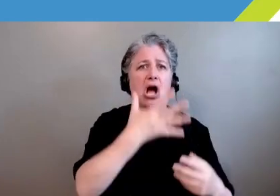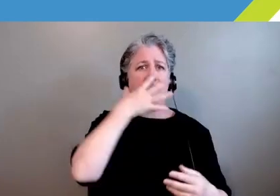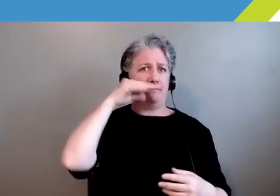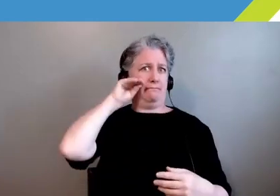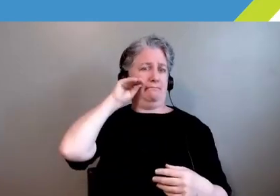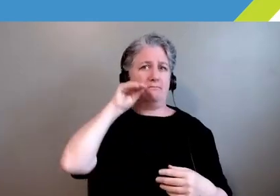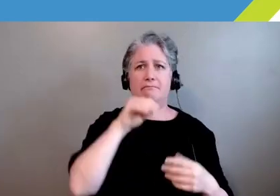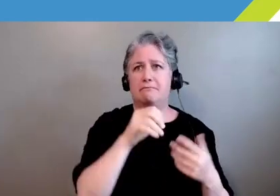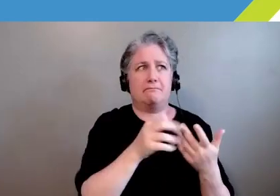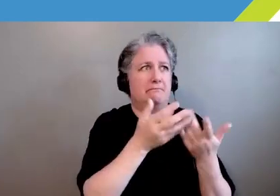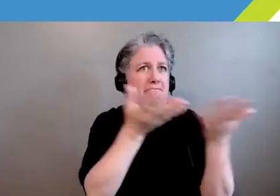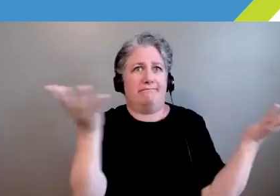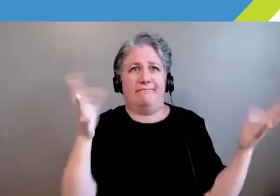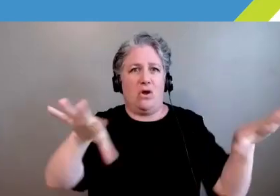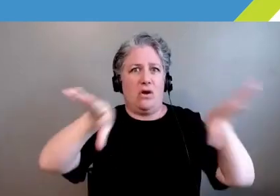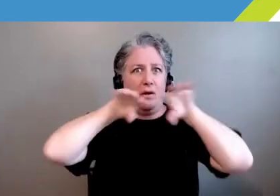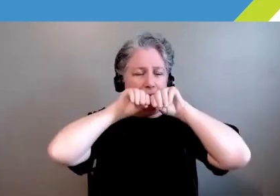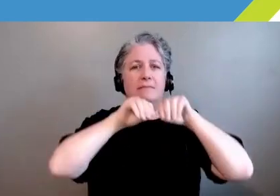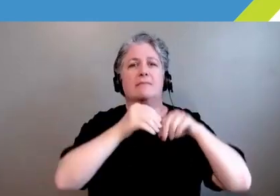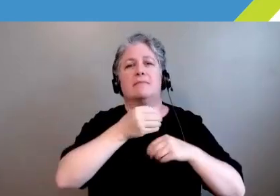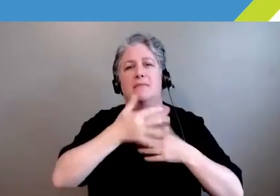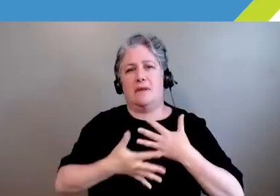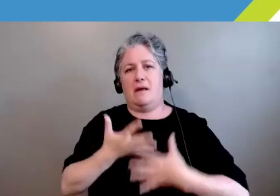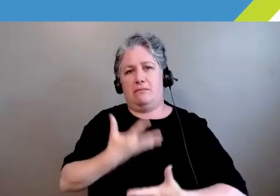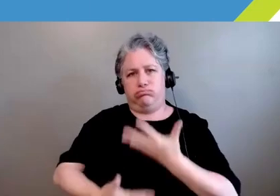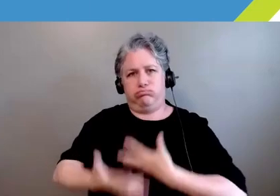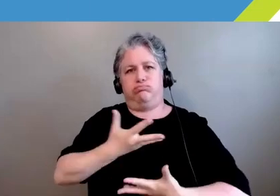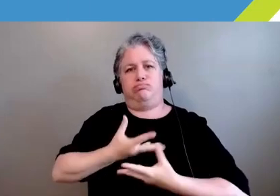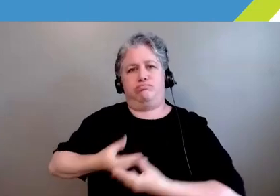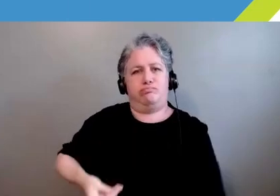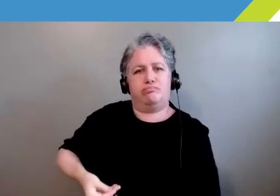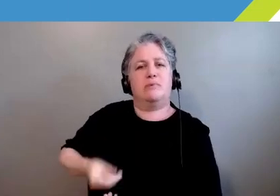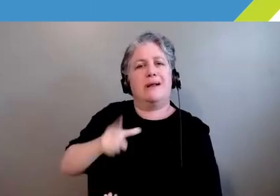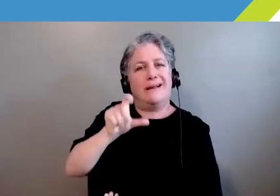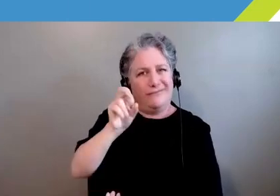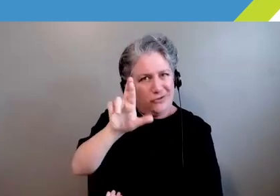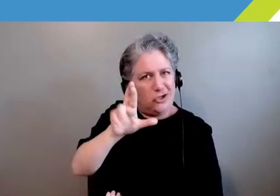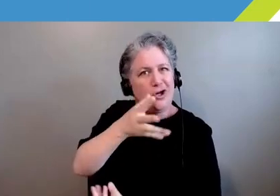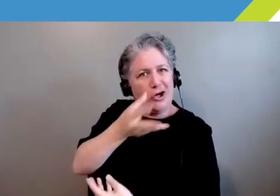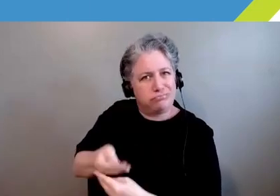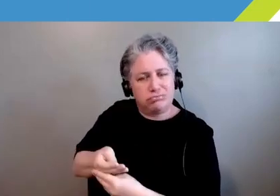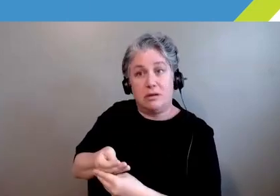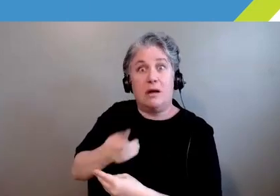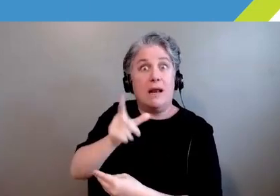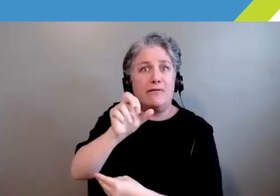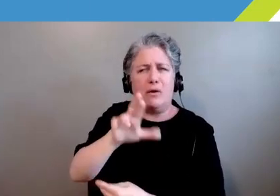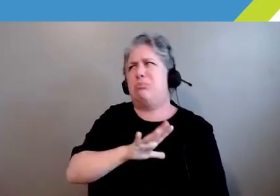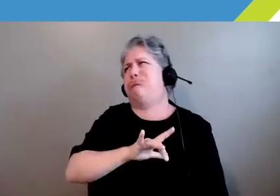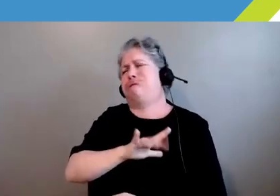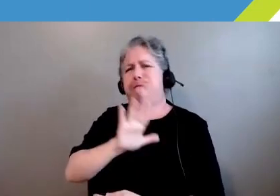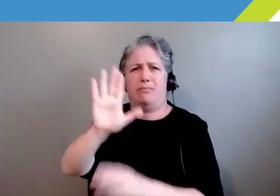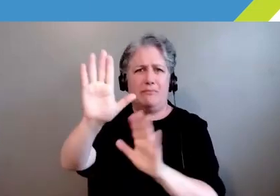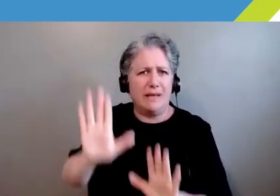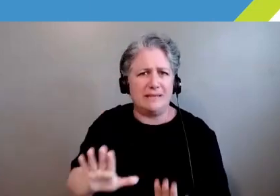you've been breathing, will ultimately be metabolized and looked after in the liver. And the liver is this amazing organ that